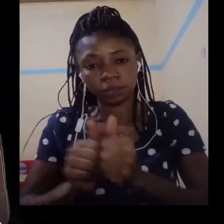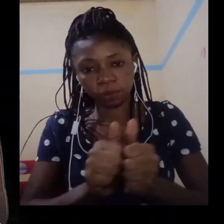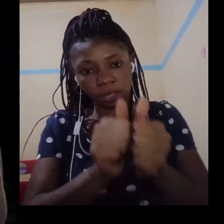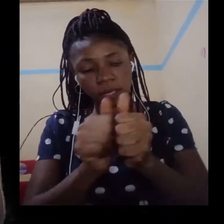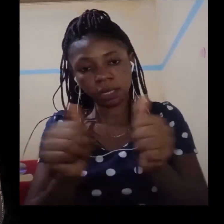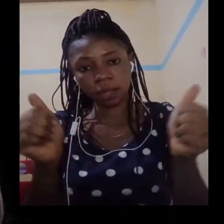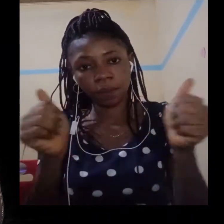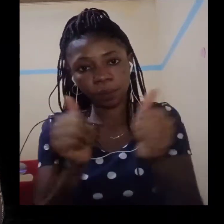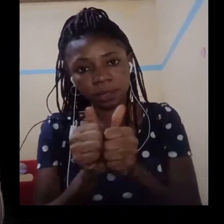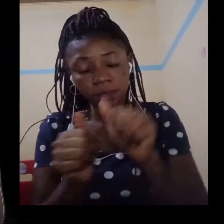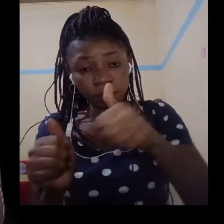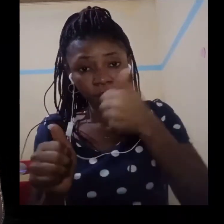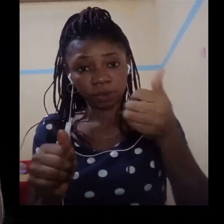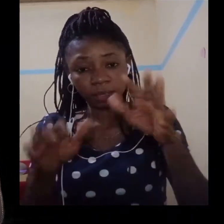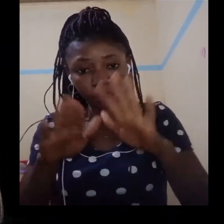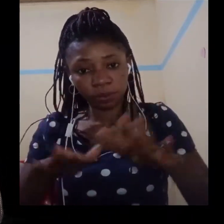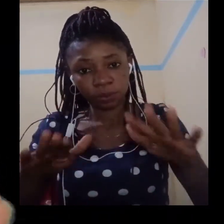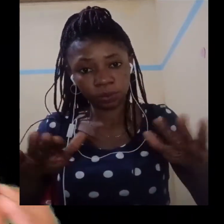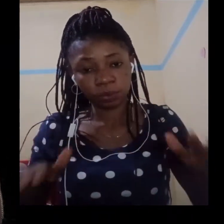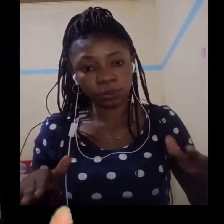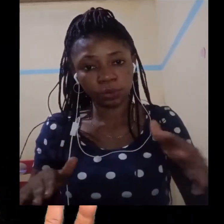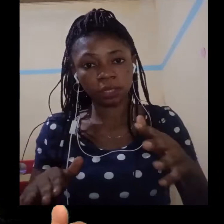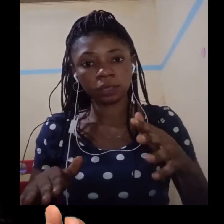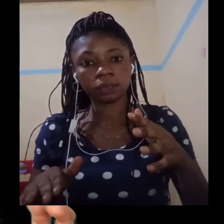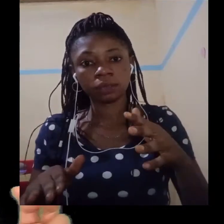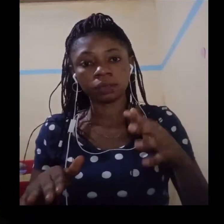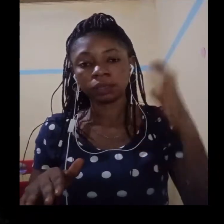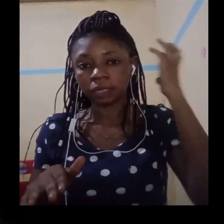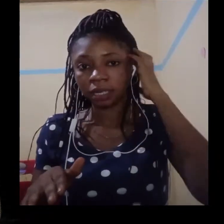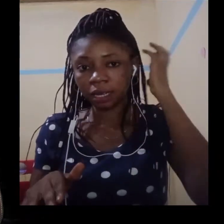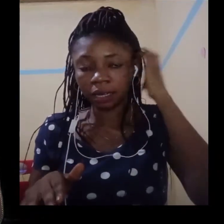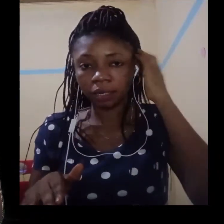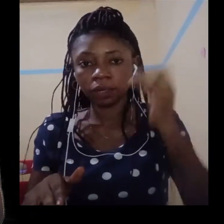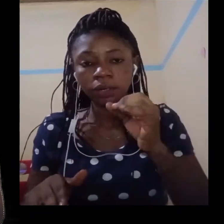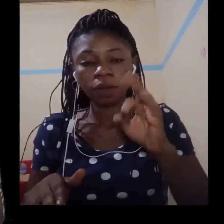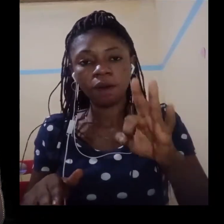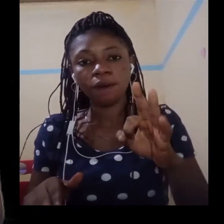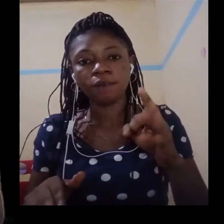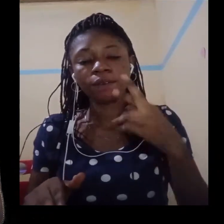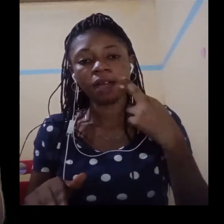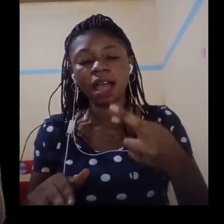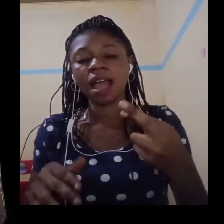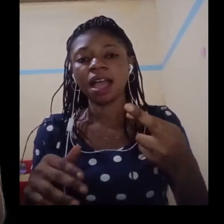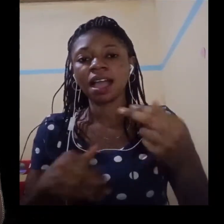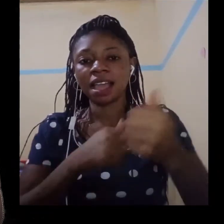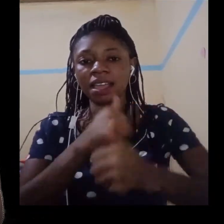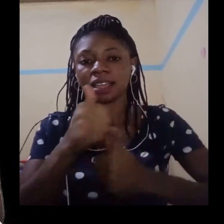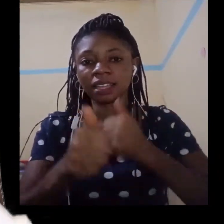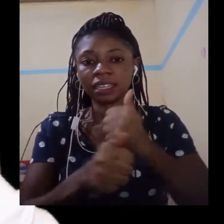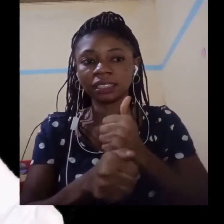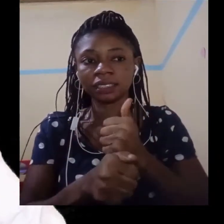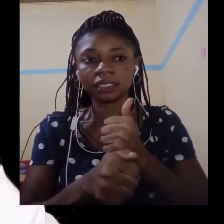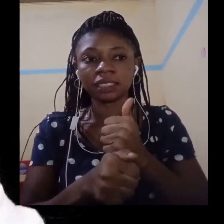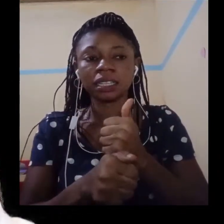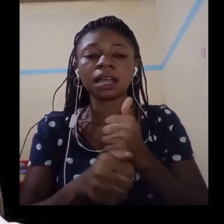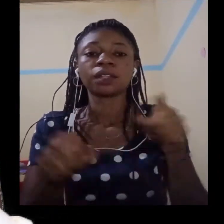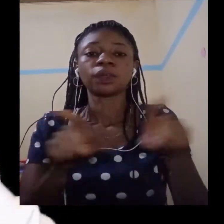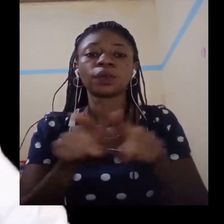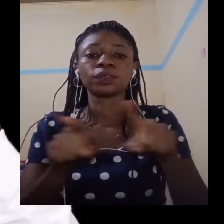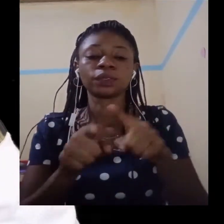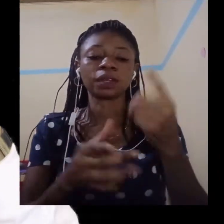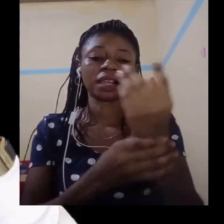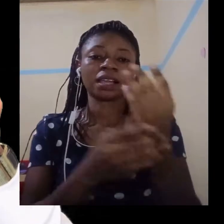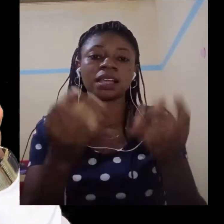other hearing children of her age, and the handshape that suggests